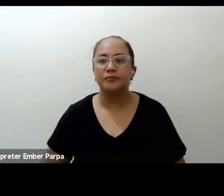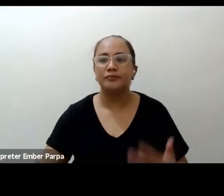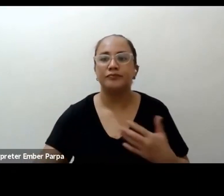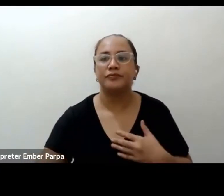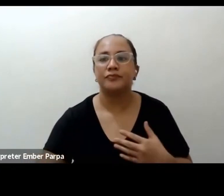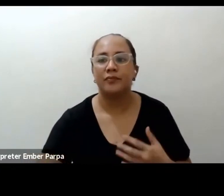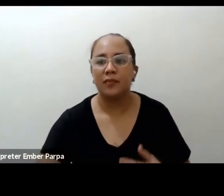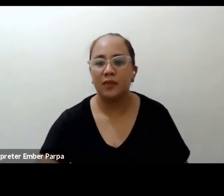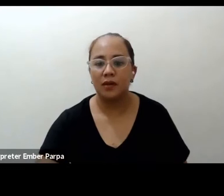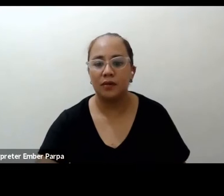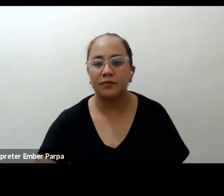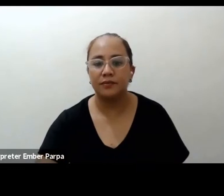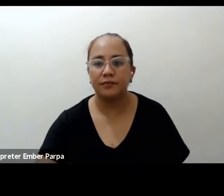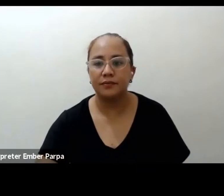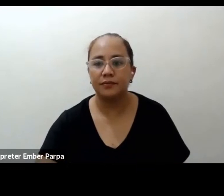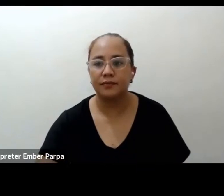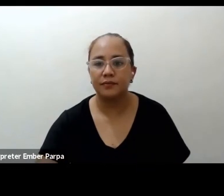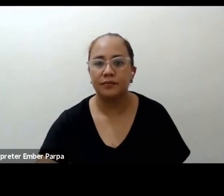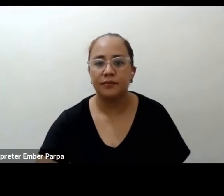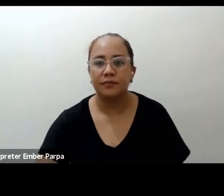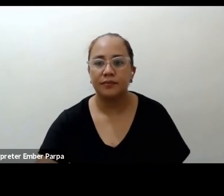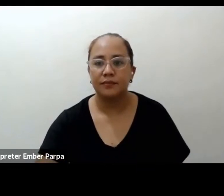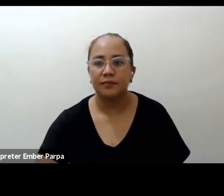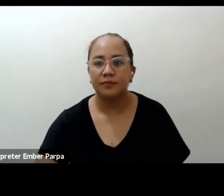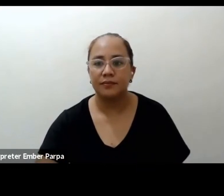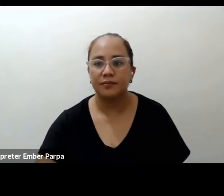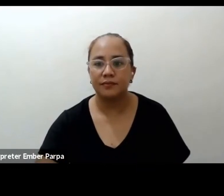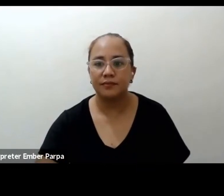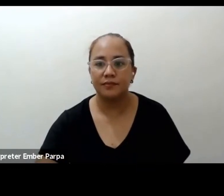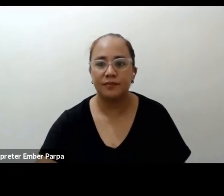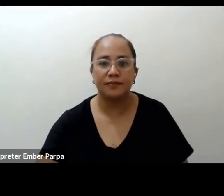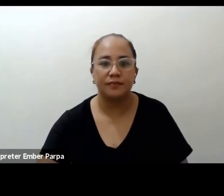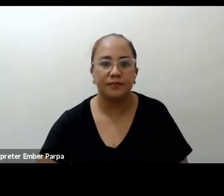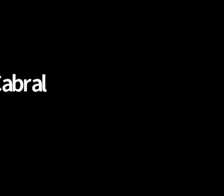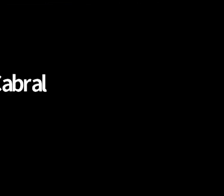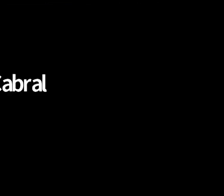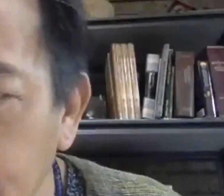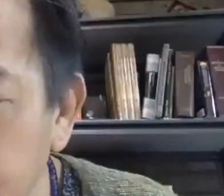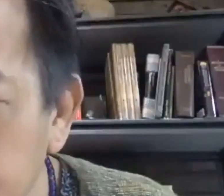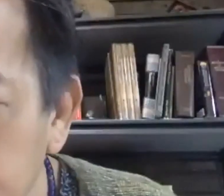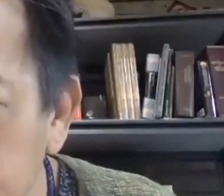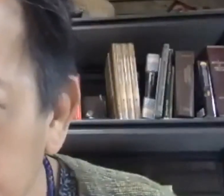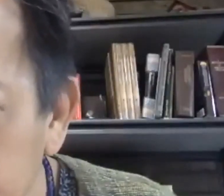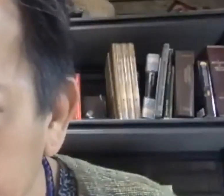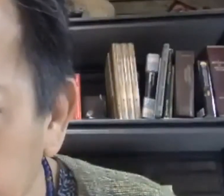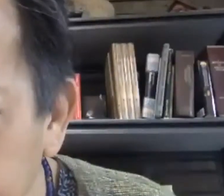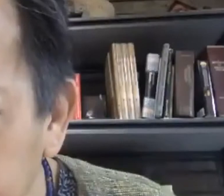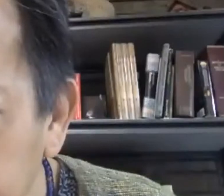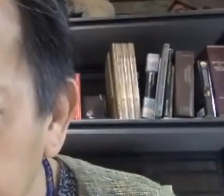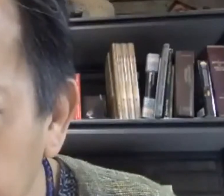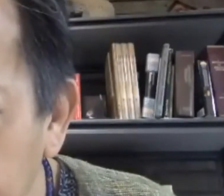keep recurring. So paid na yan ang Mitsubishi. I'm sorry.